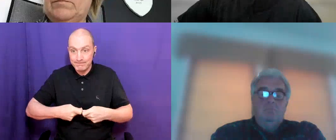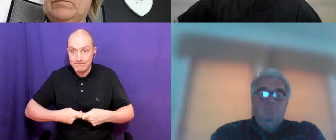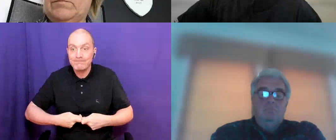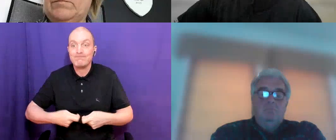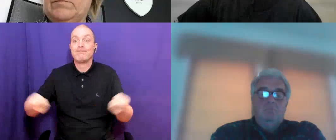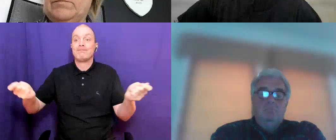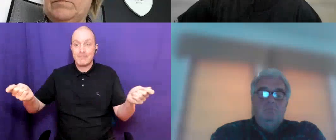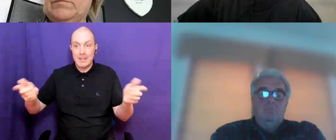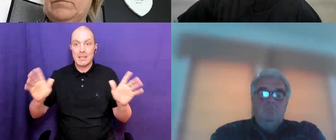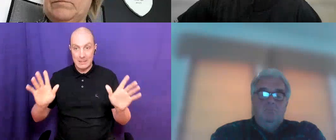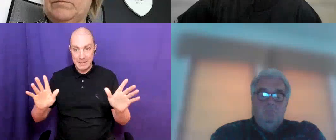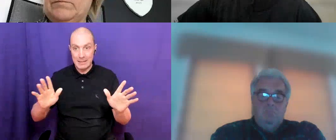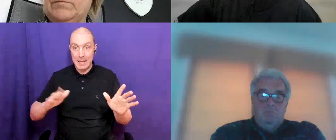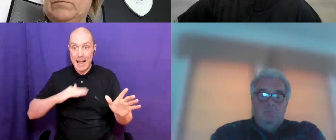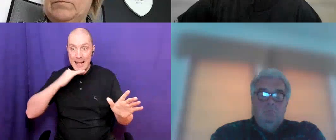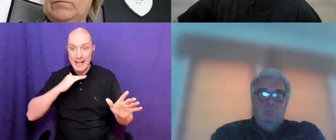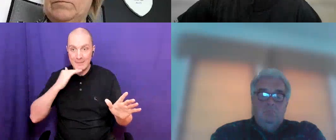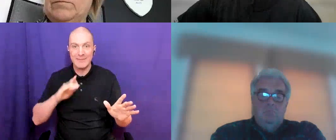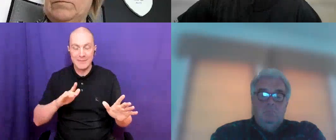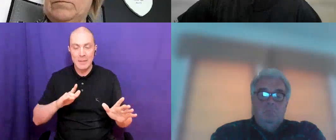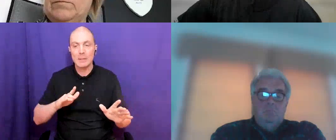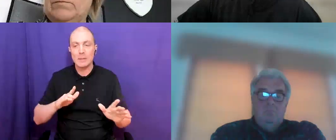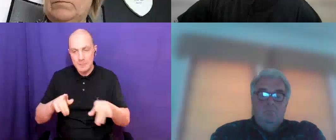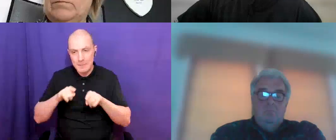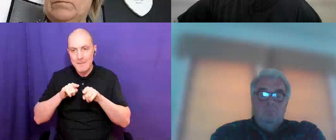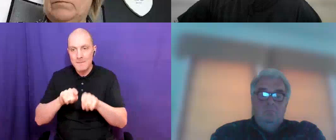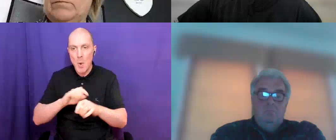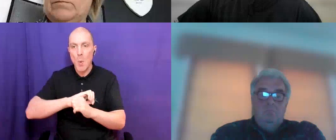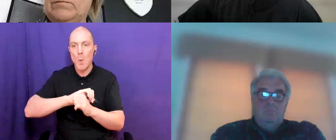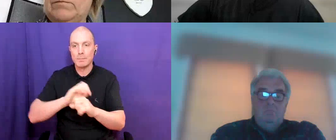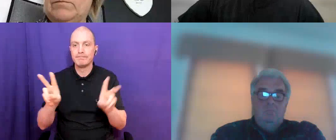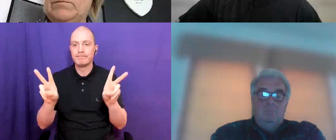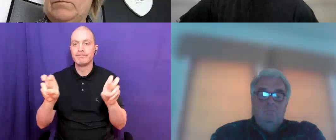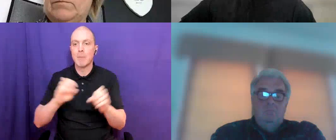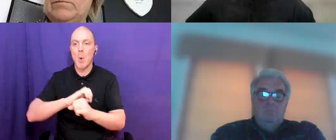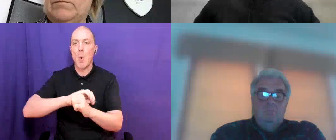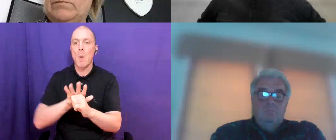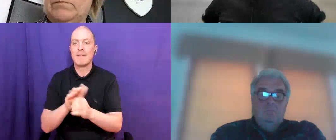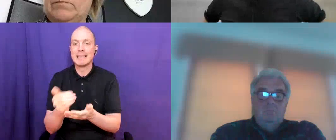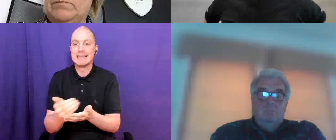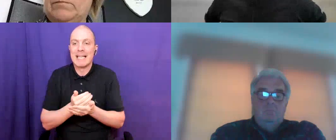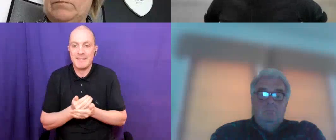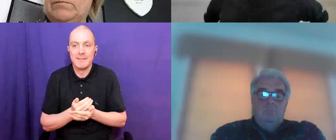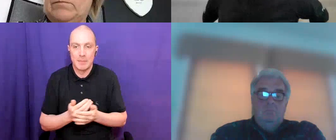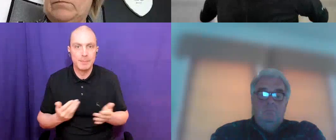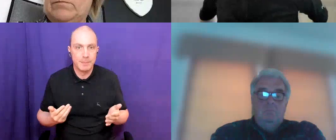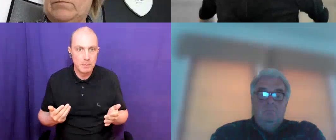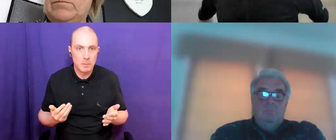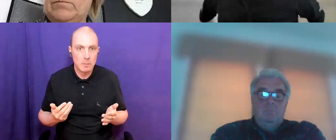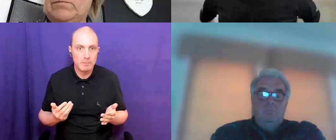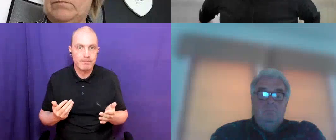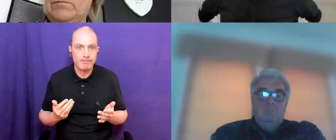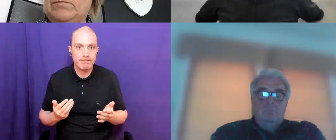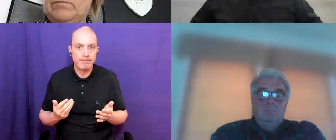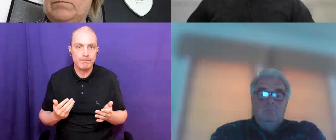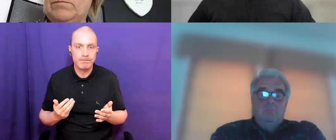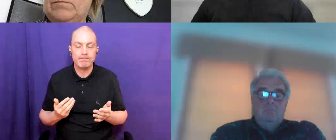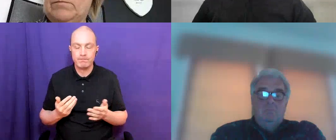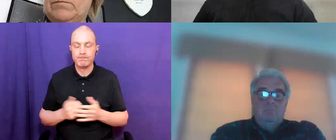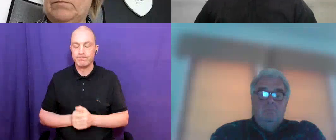a safe, COVID safe event, but we're trying to maximise the number of people we can have at any time within the